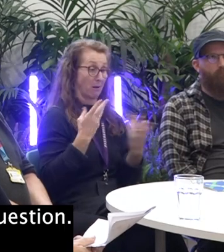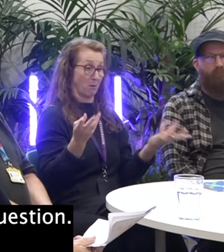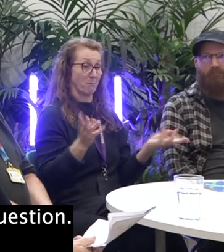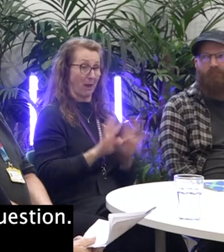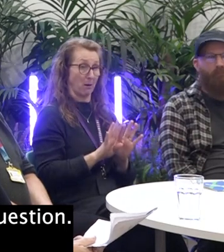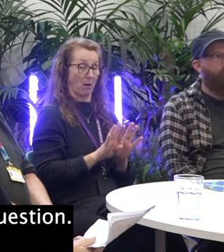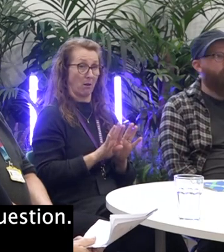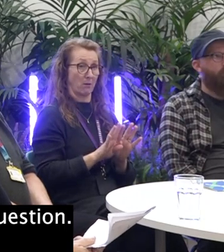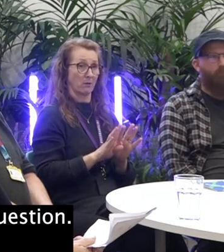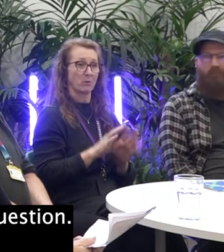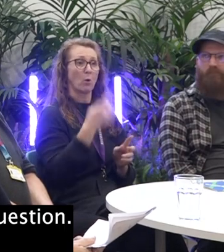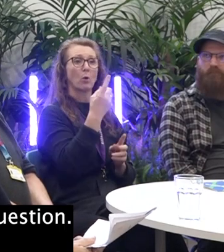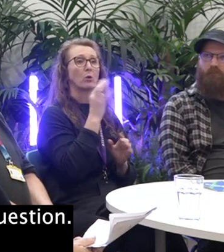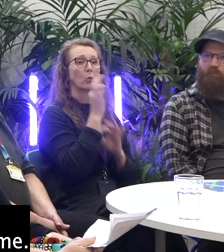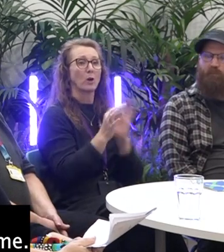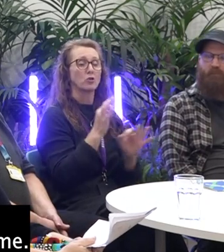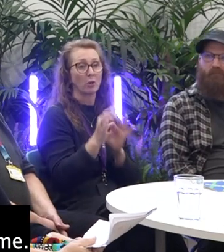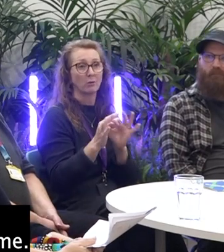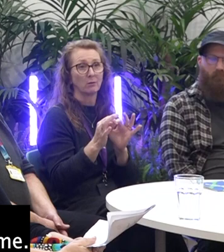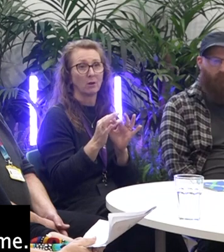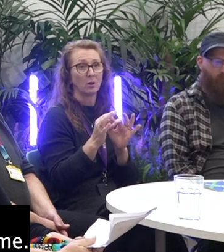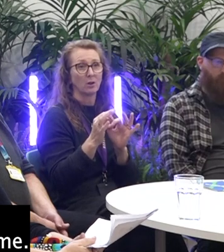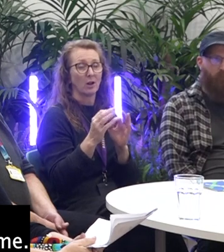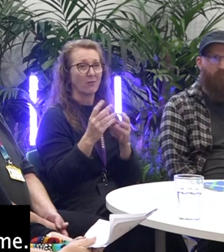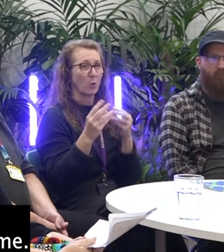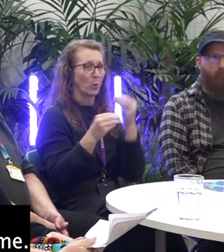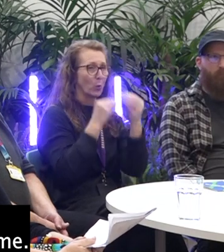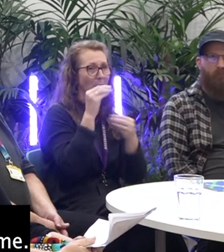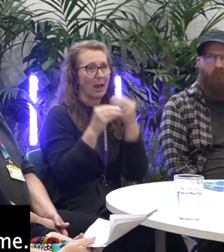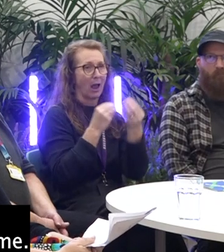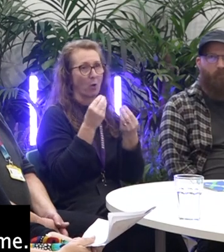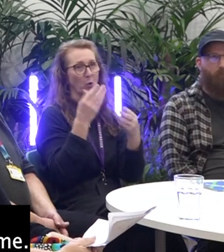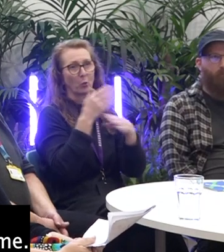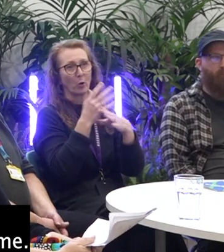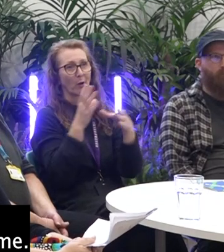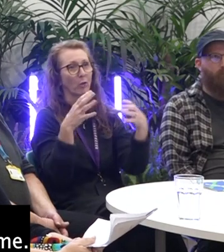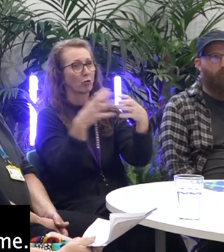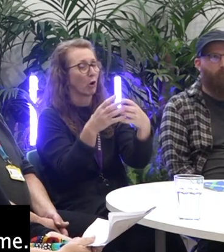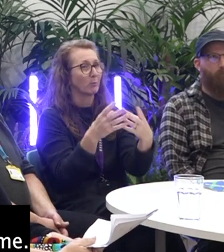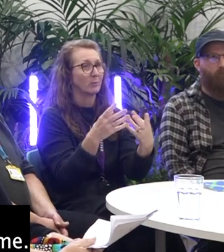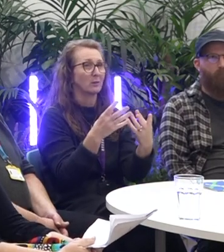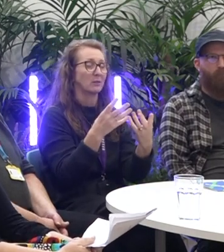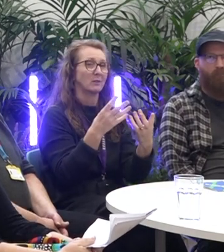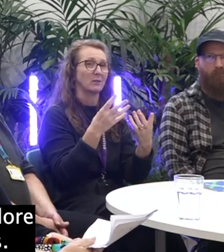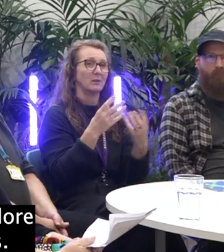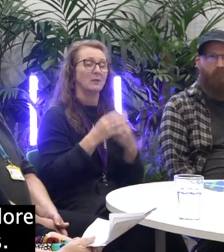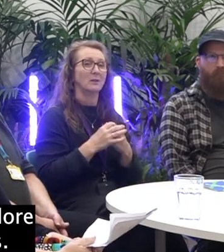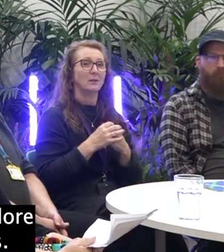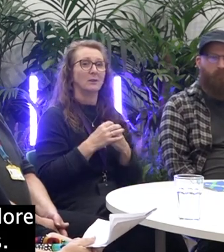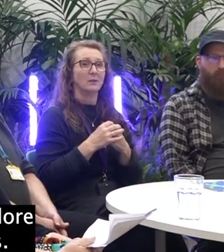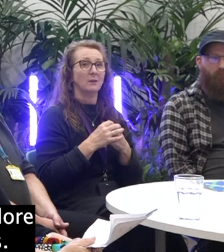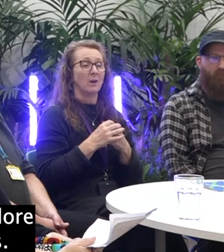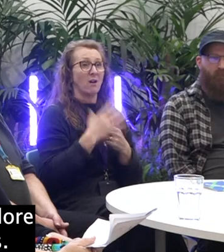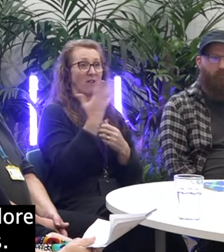going to give you one question. You're going to wrangle it. I would love you to work in little groups, do it, kind of dance with the time. Going to give